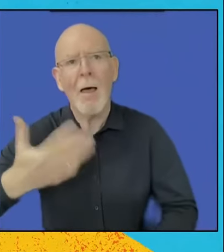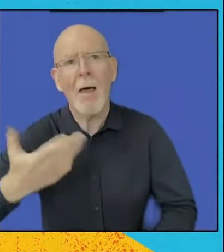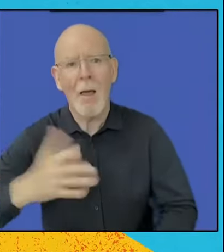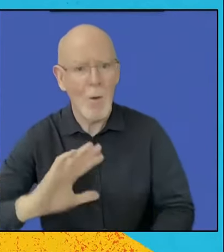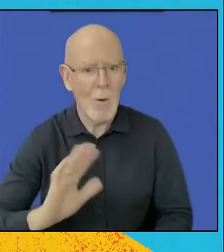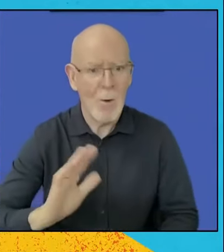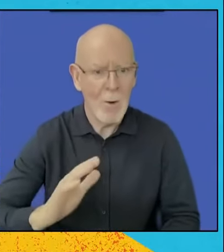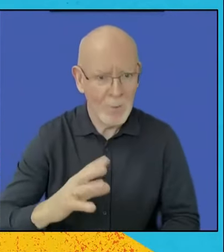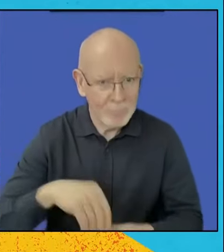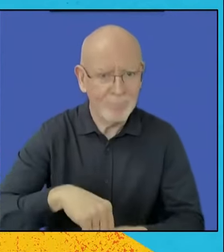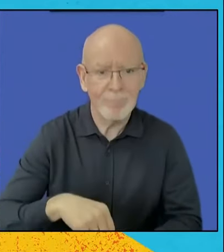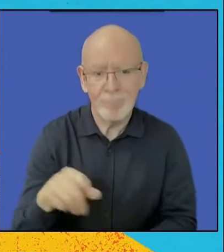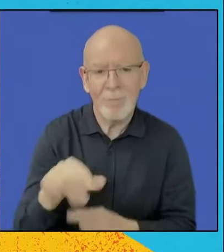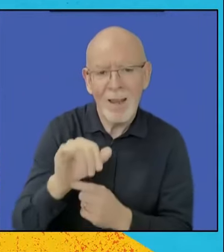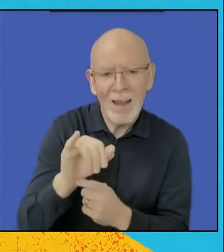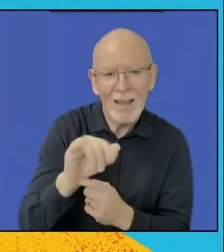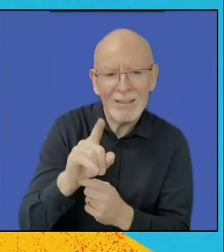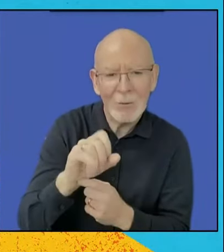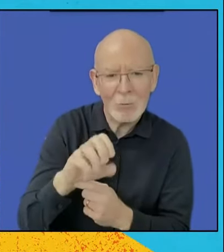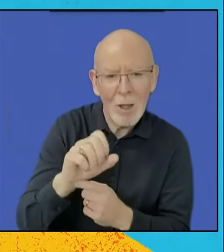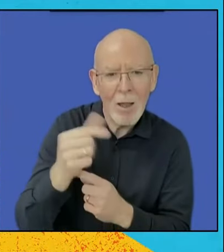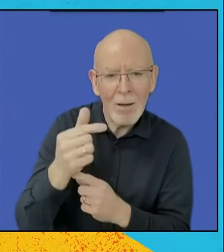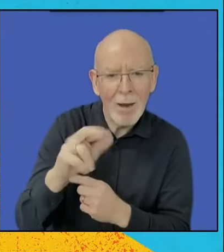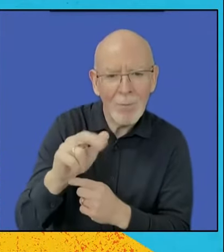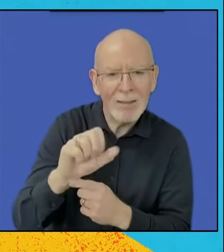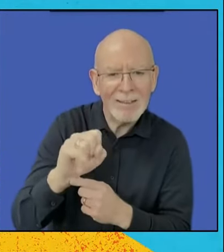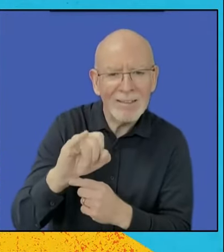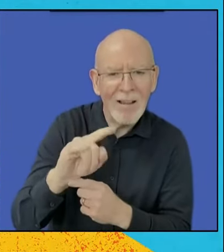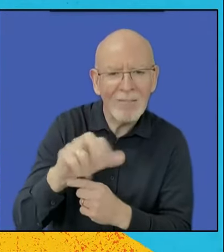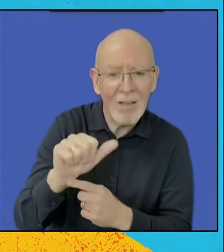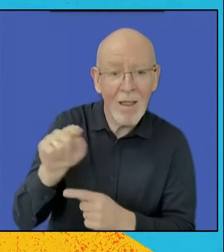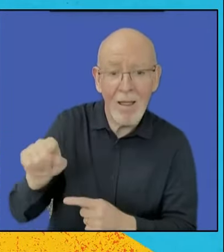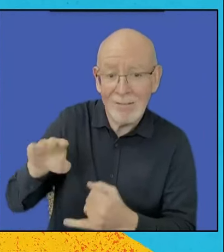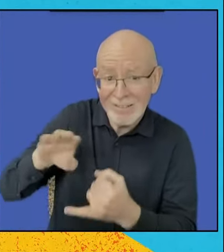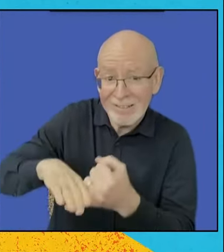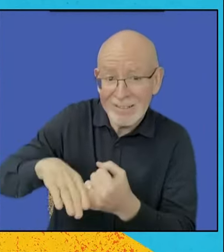The most or the bigger challenge that I faced through